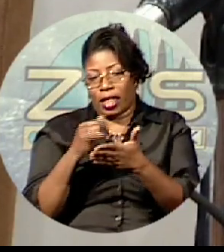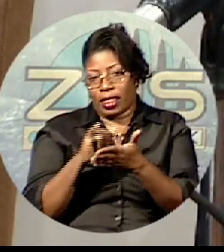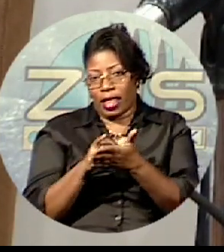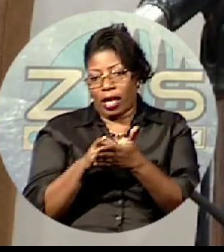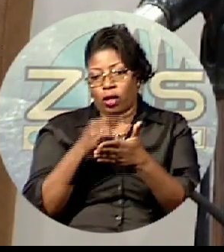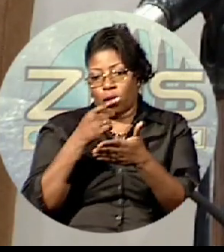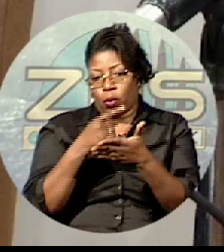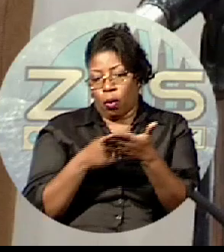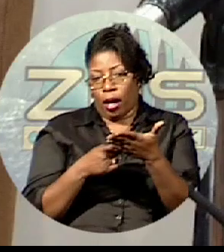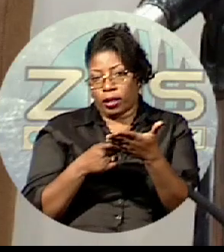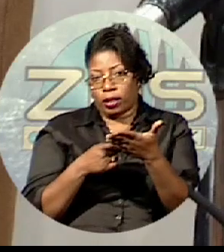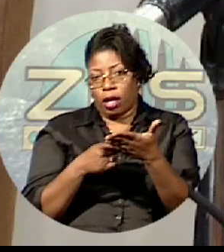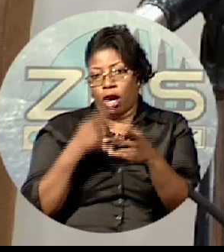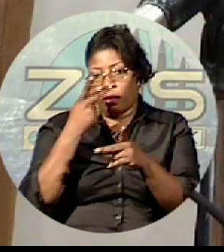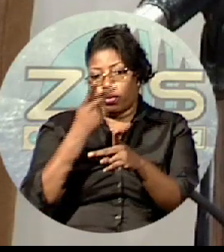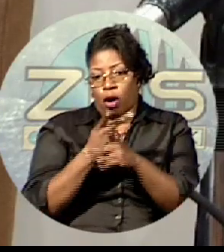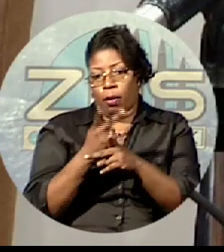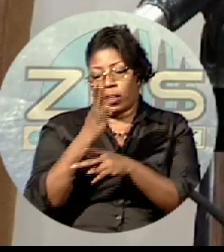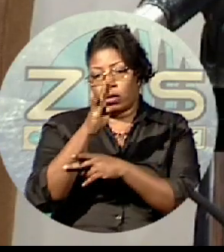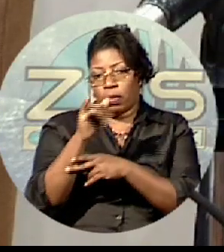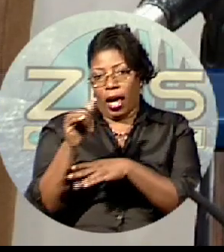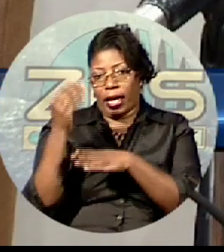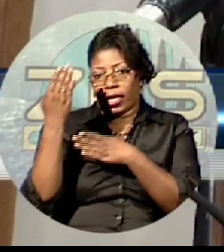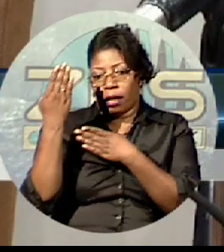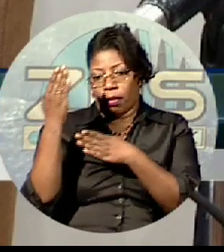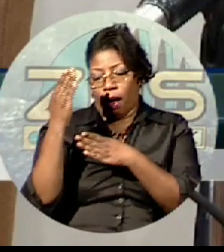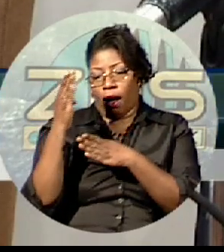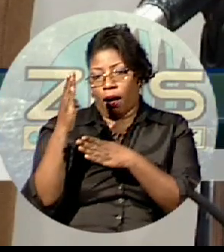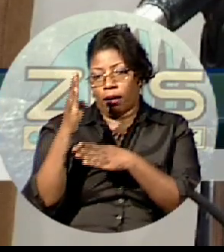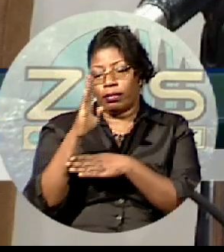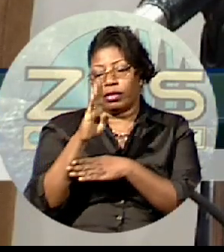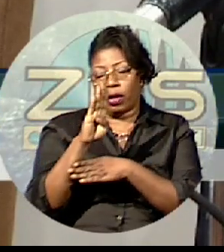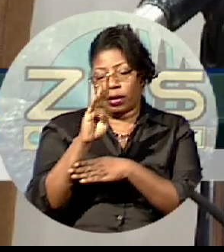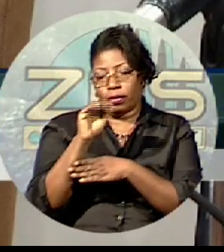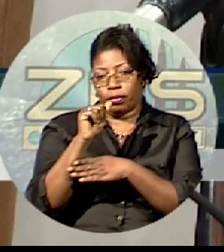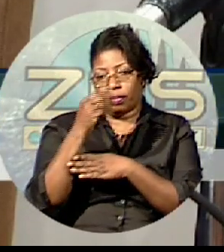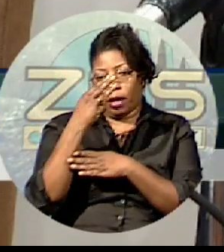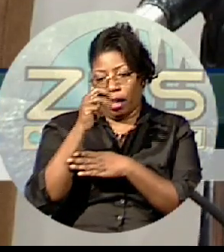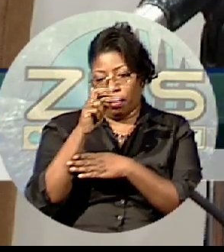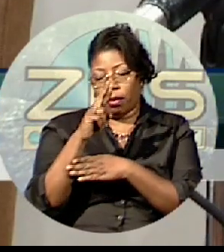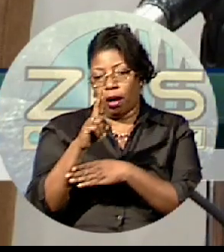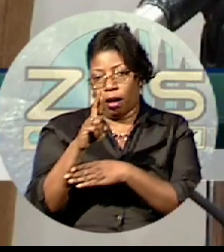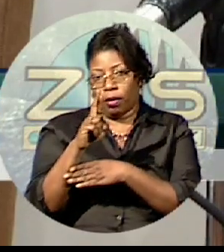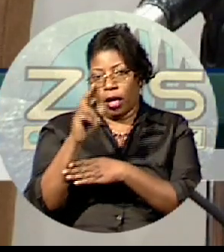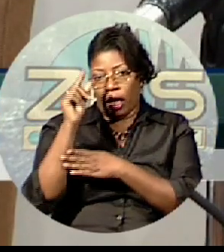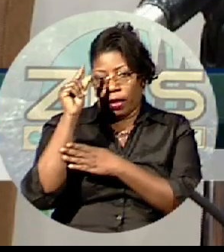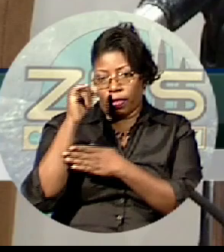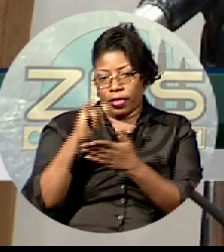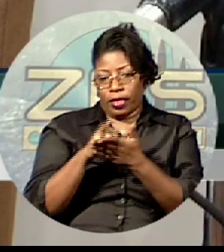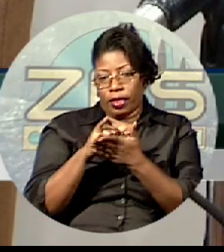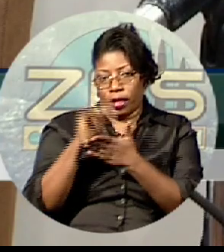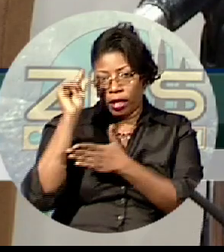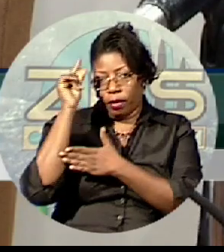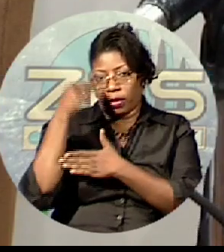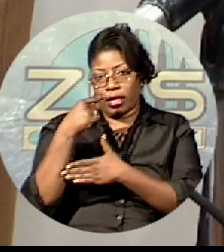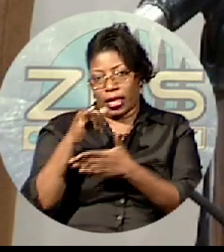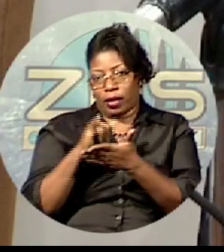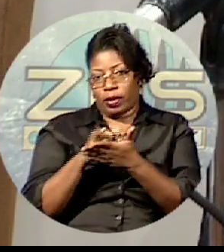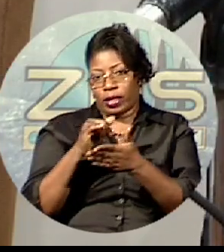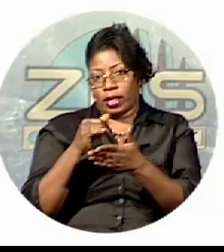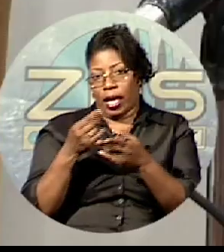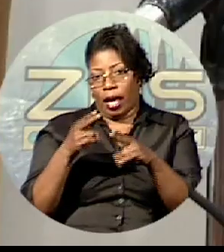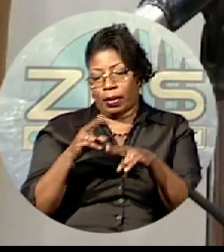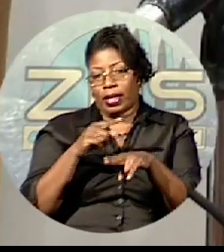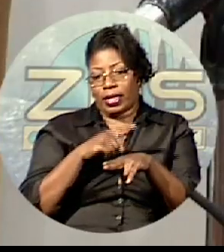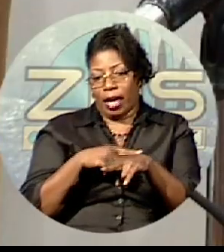what has been promised by Bahama and the government, that it would take place in the time in which we say it will take